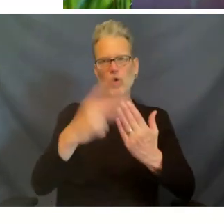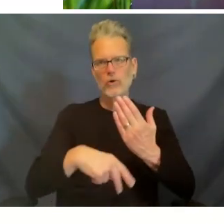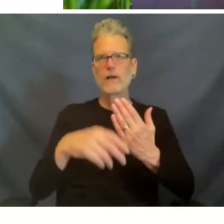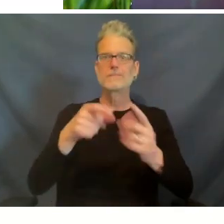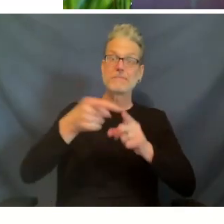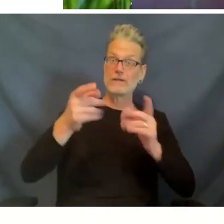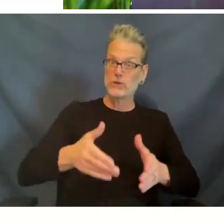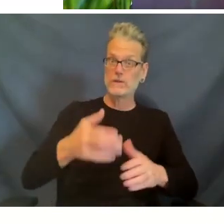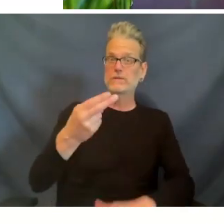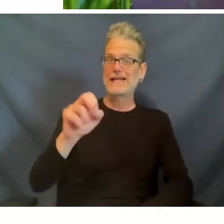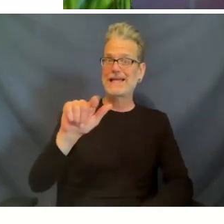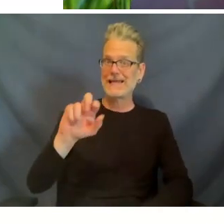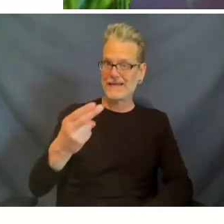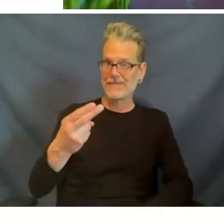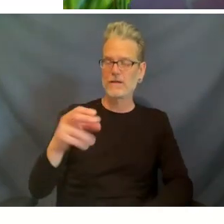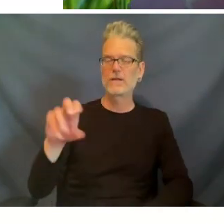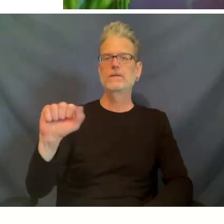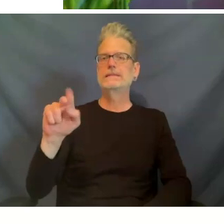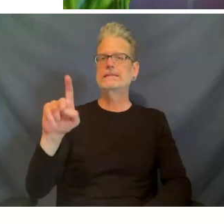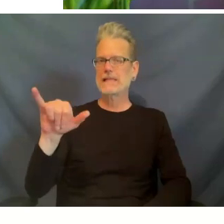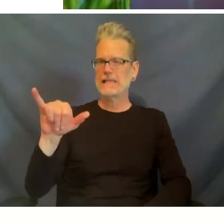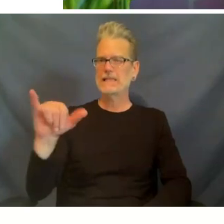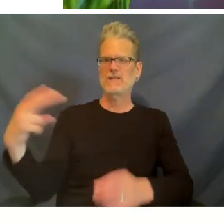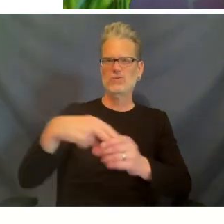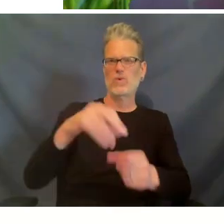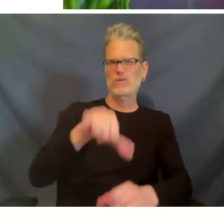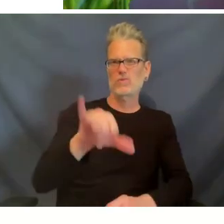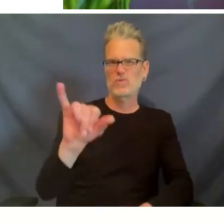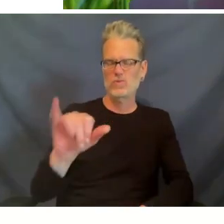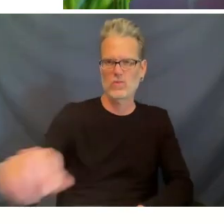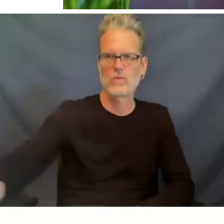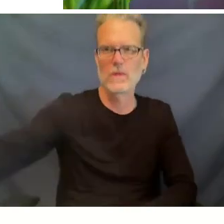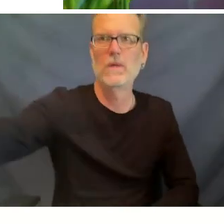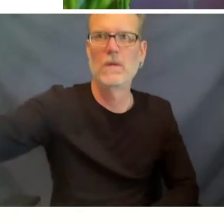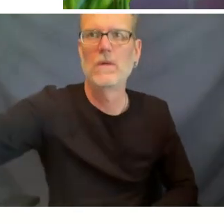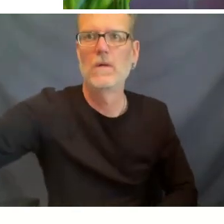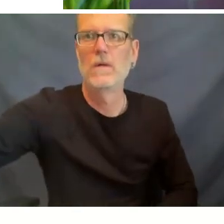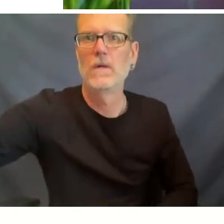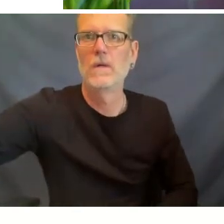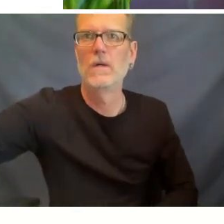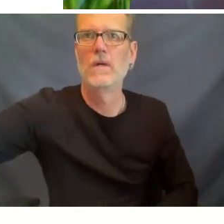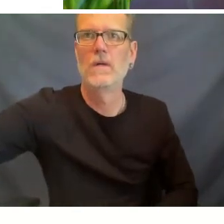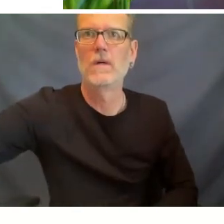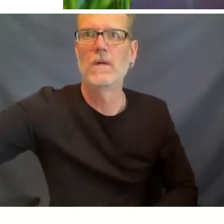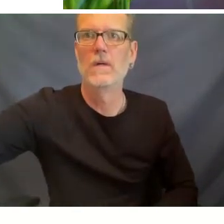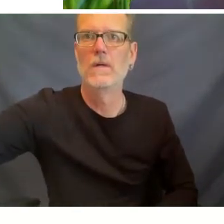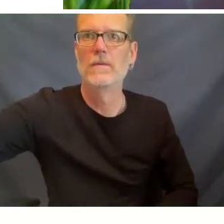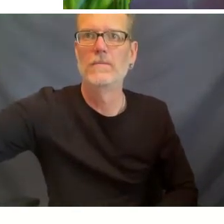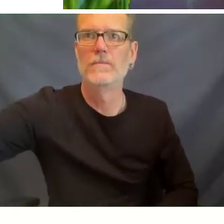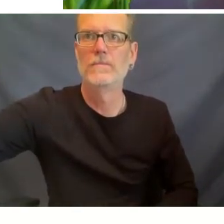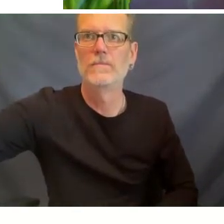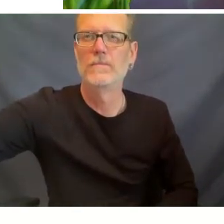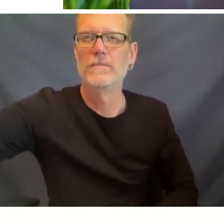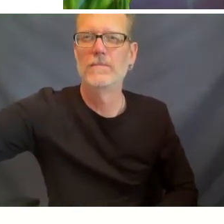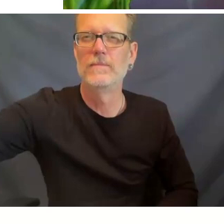specialist Heath Bailey, and Sandy Marin is also assists and supports my team as well. And I failed to mention, I apologize for